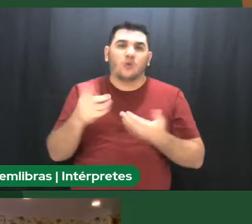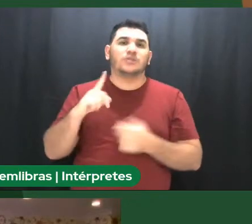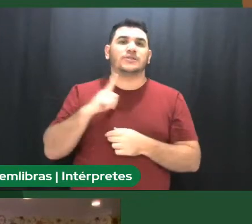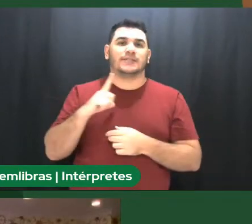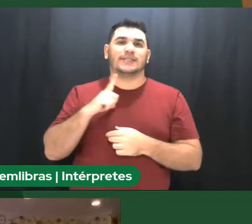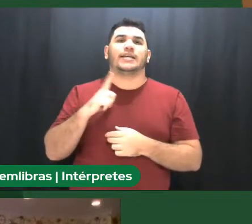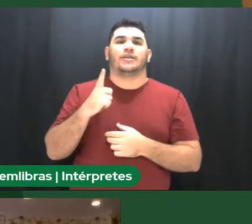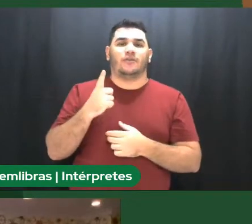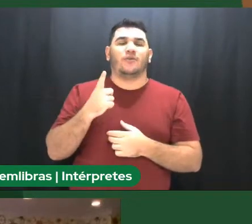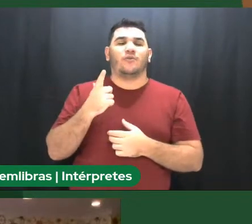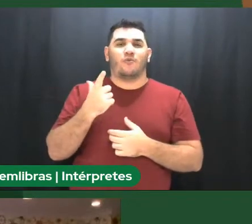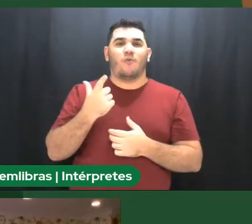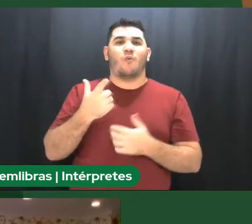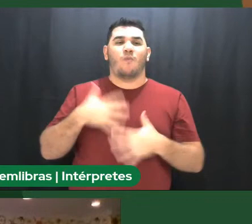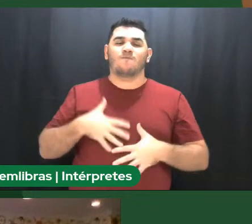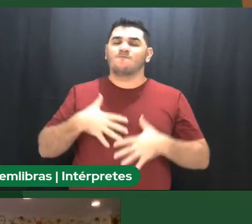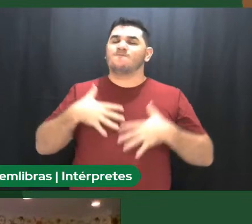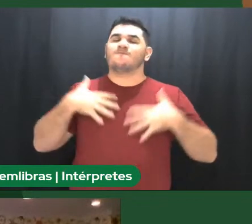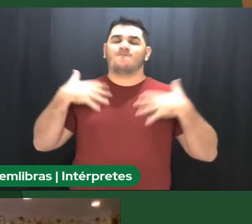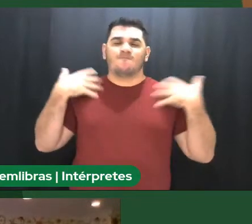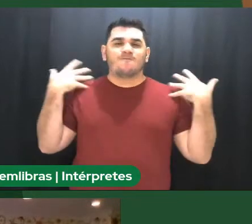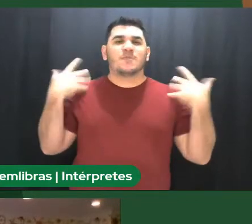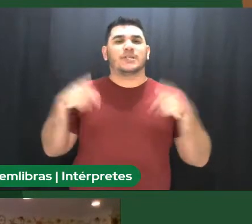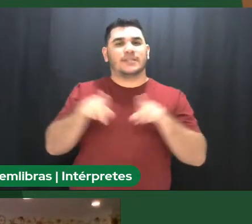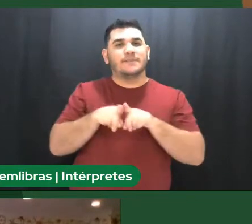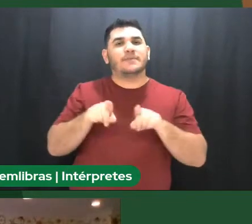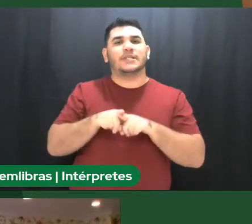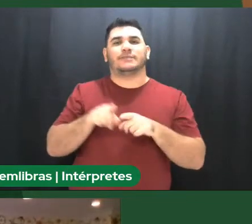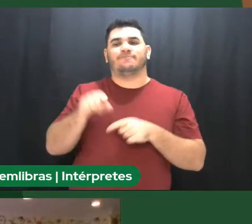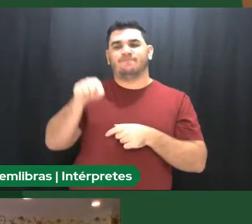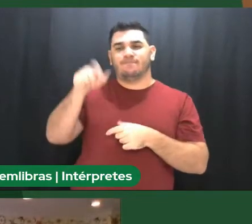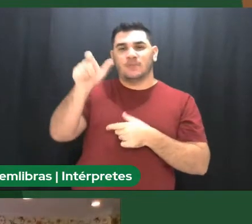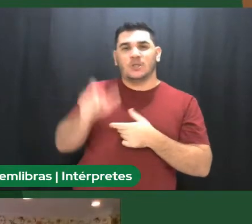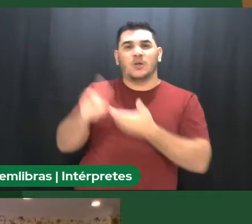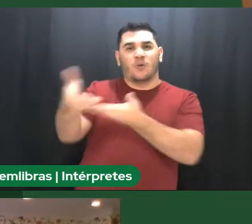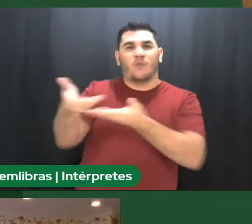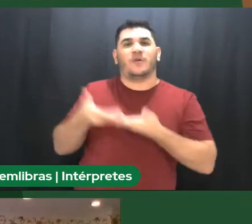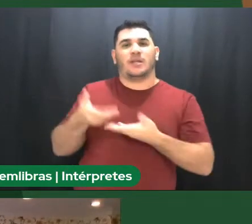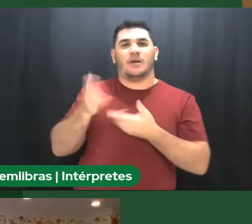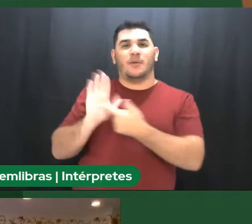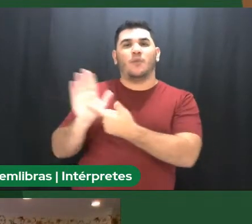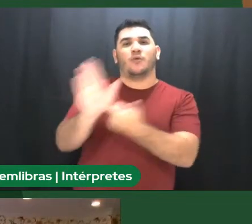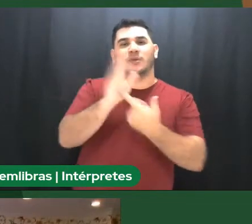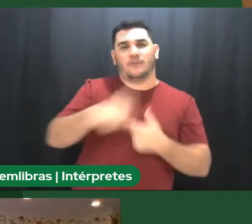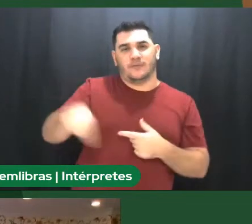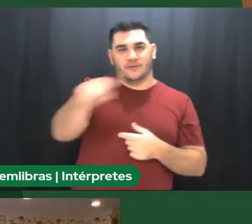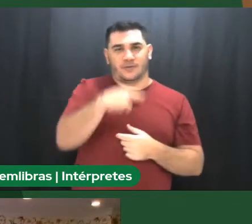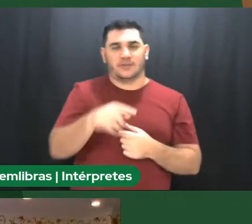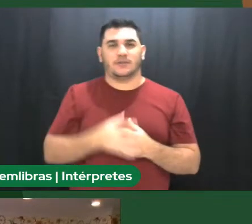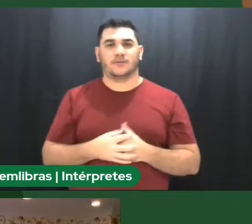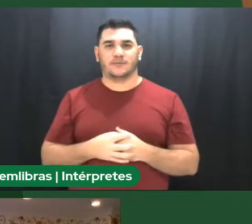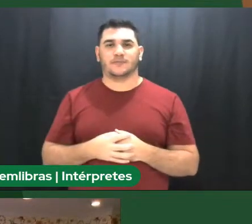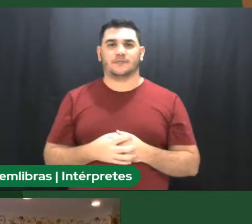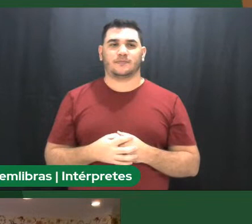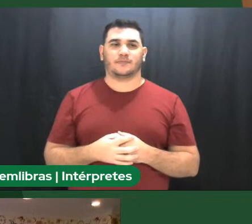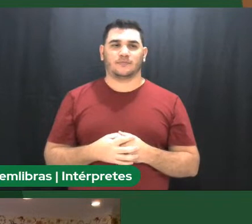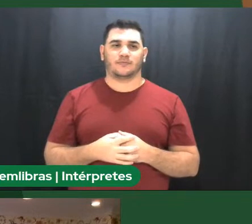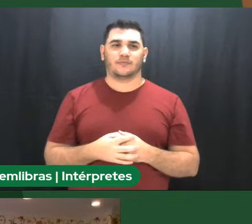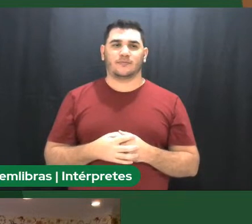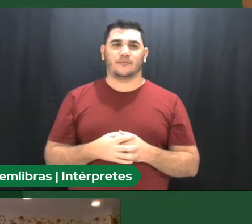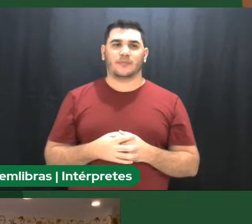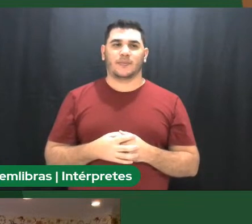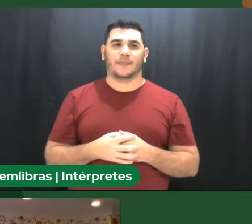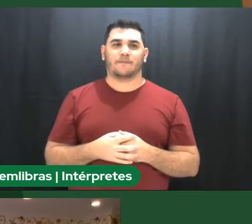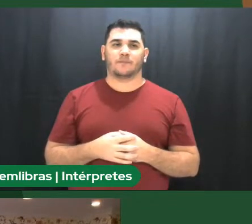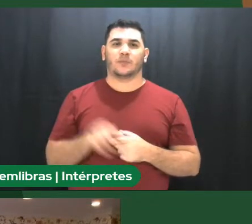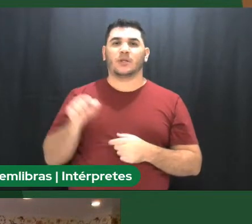welcome him to our event once again. His lecture is titled Human-Centered AI, a New Synthesis.